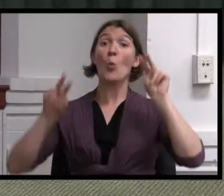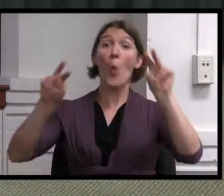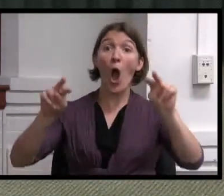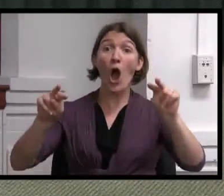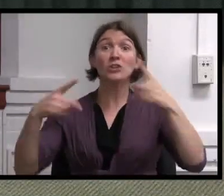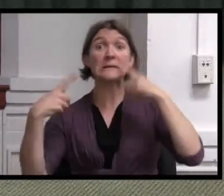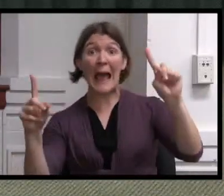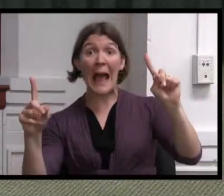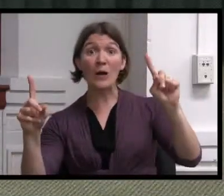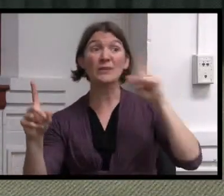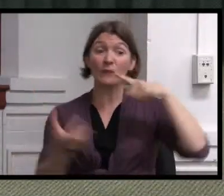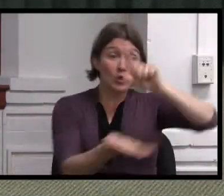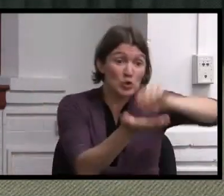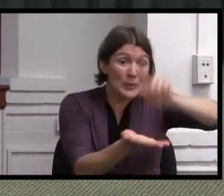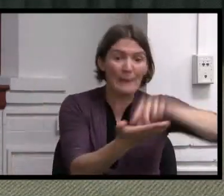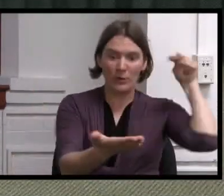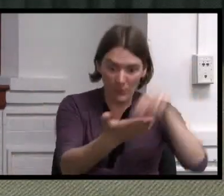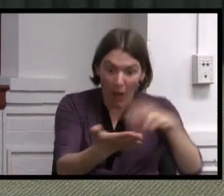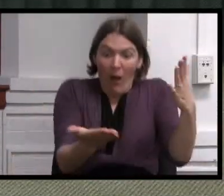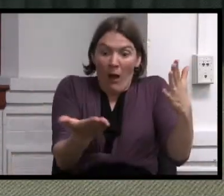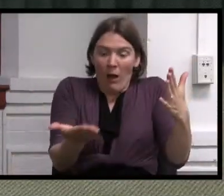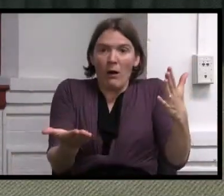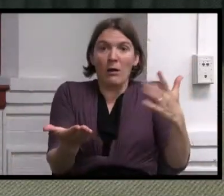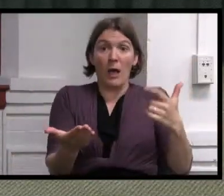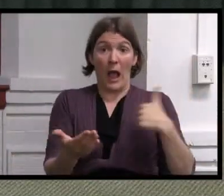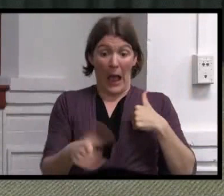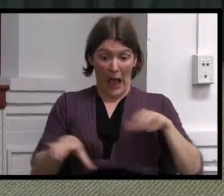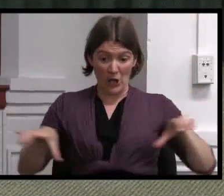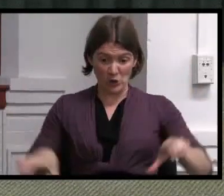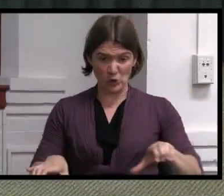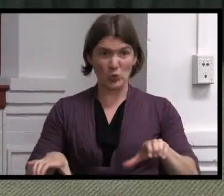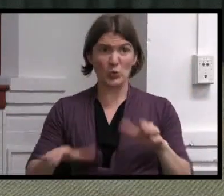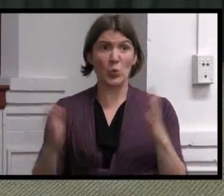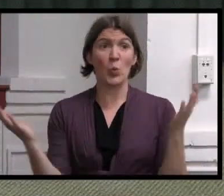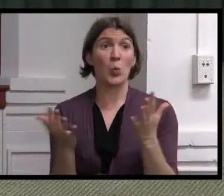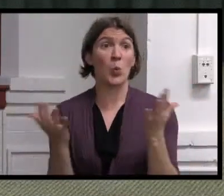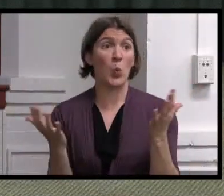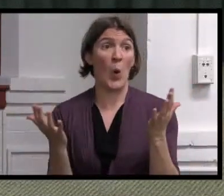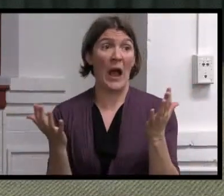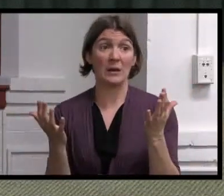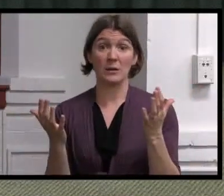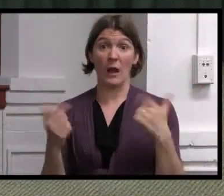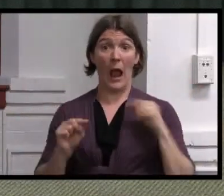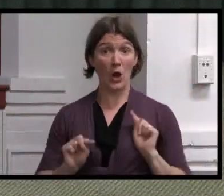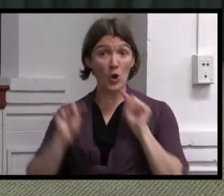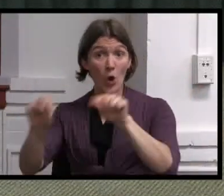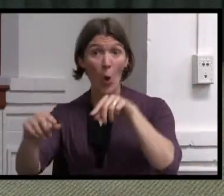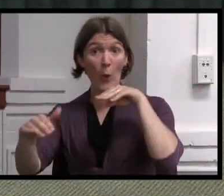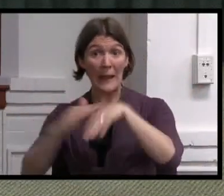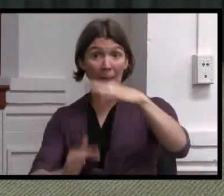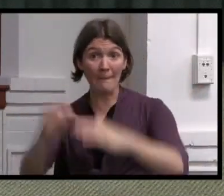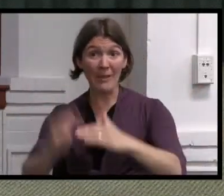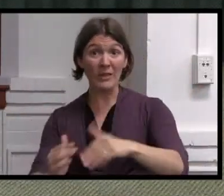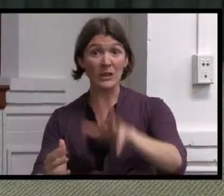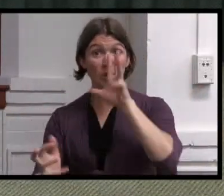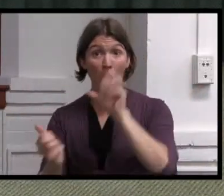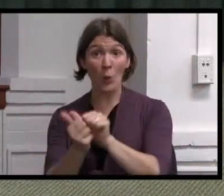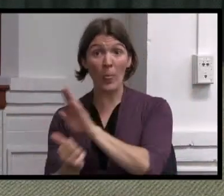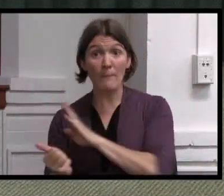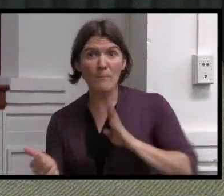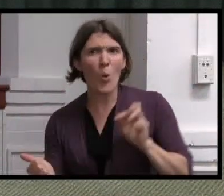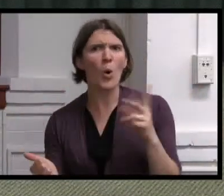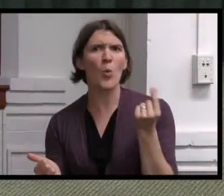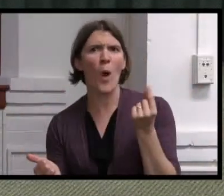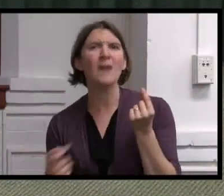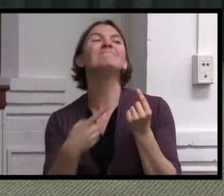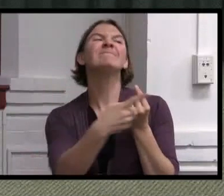maybe if it gets written up in the paper, what can they actually do to go there and... There's